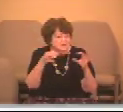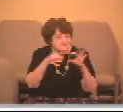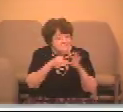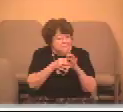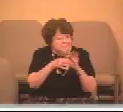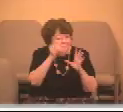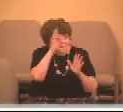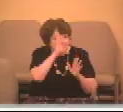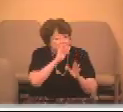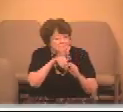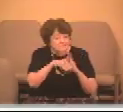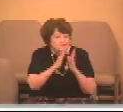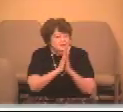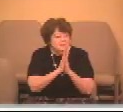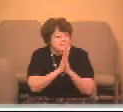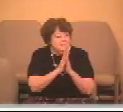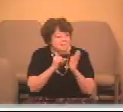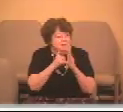God in prayer.